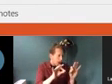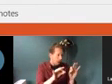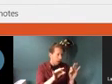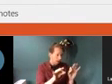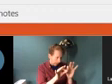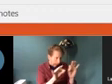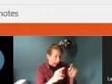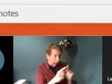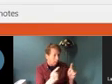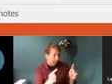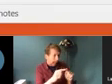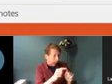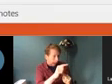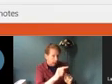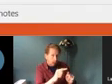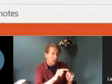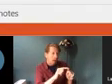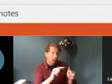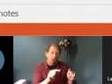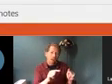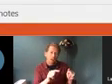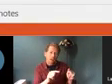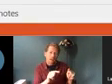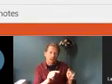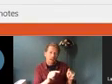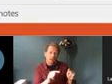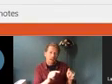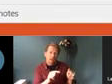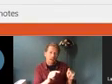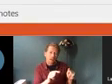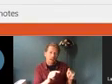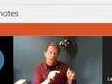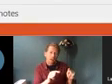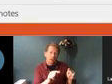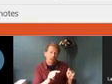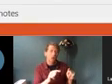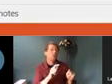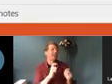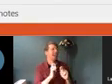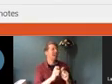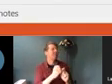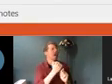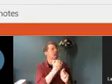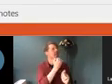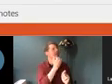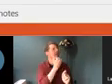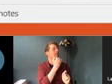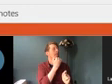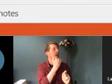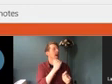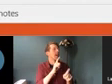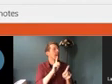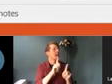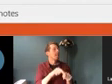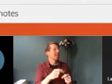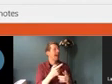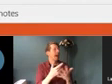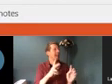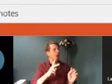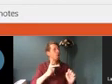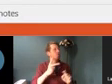these markers, define these and associate them with numbers based on the number of repeats. So that's